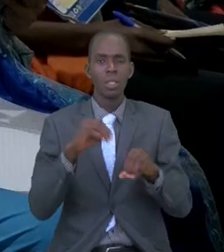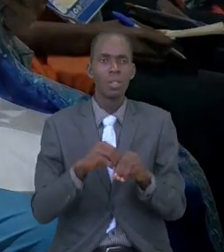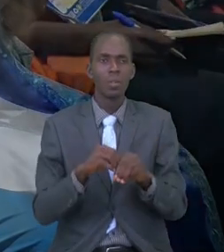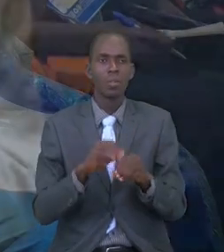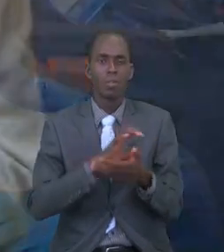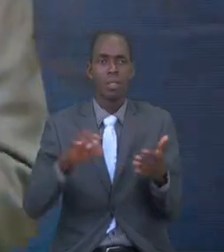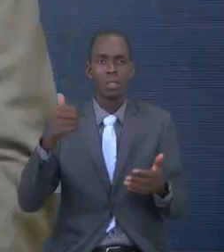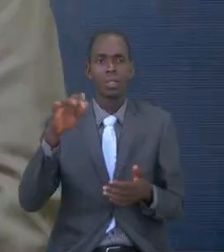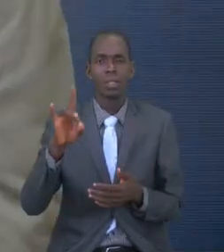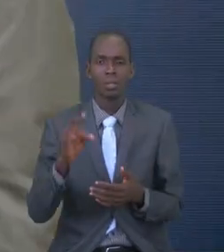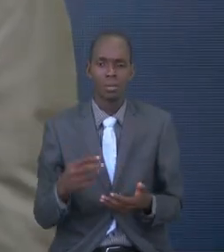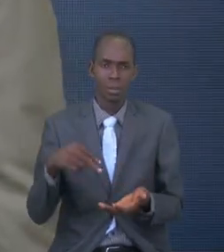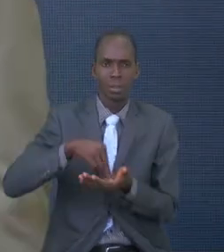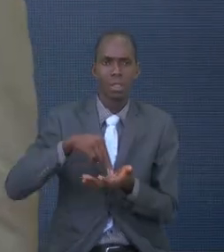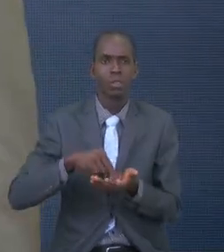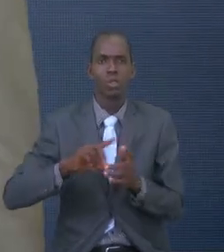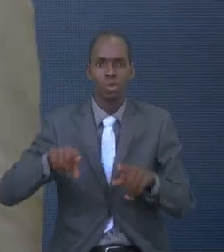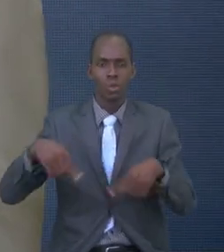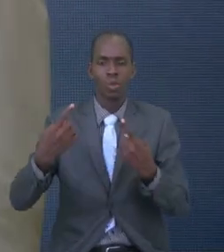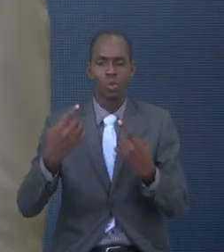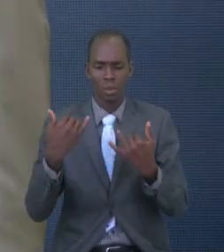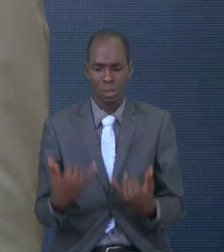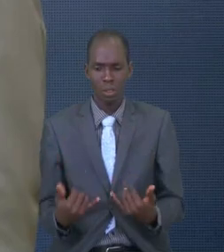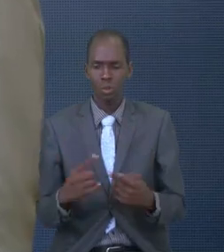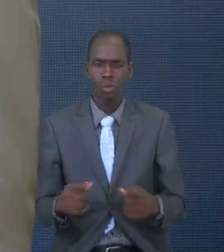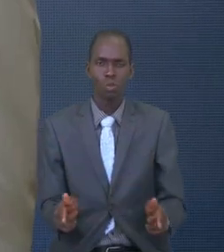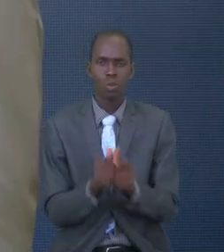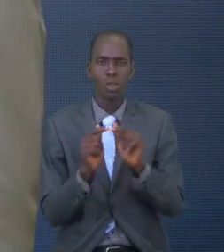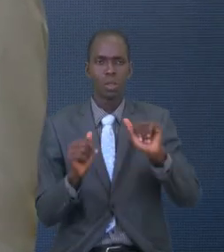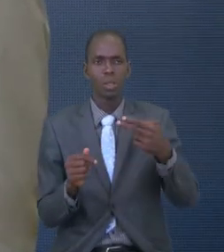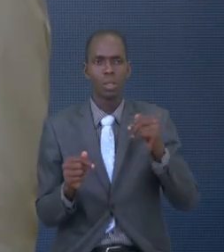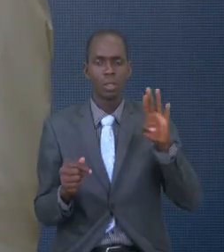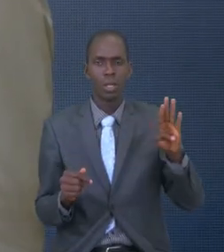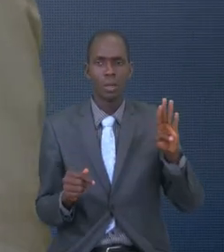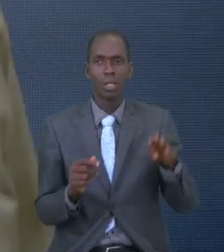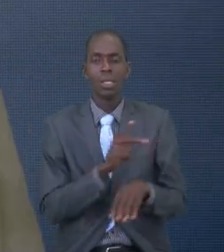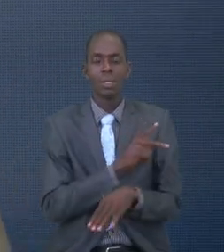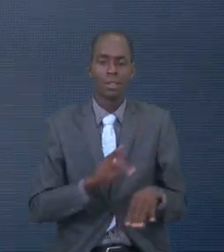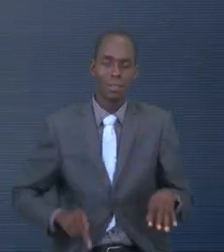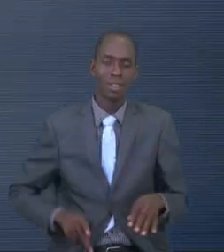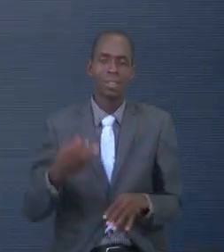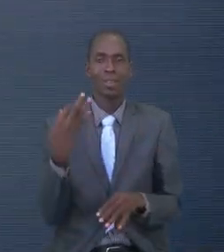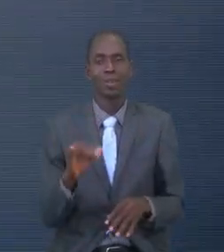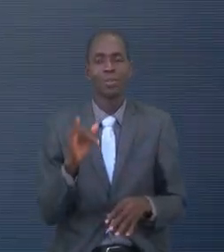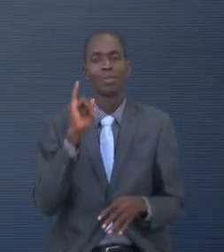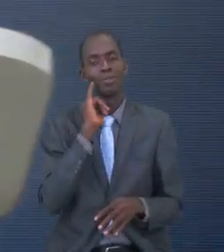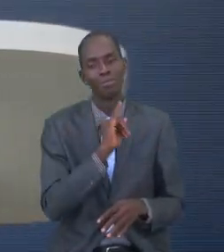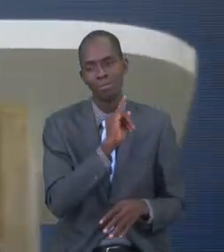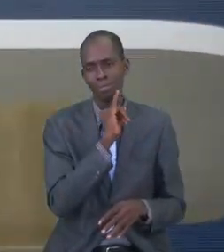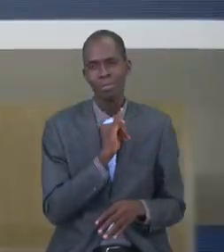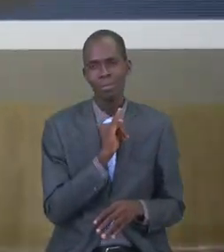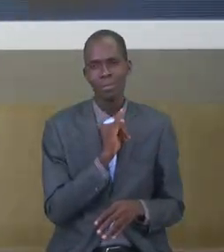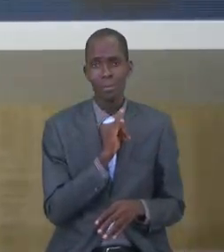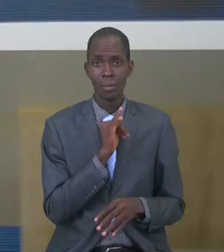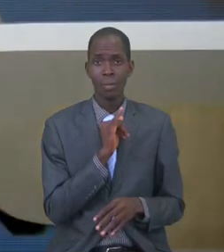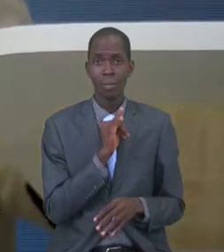go down to meet Ahab, king of Israel. Am I going to